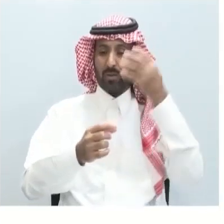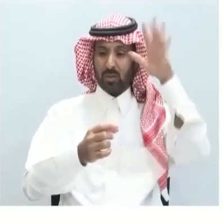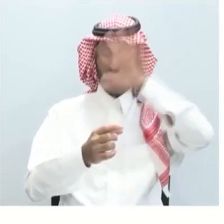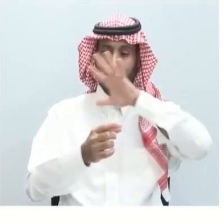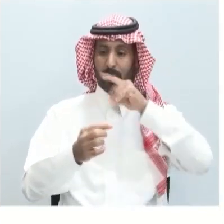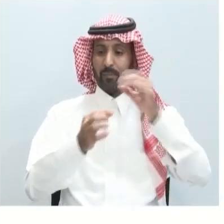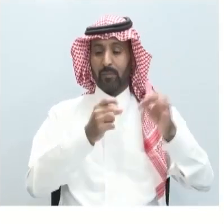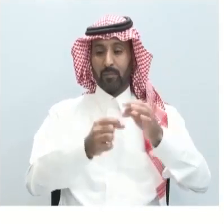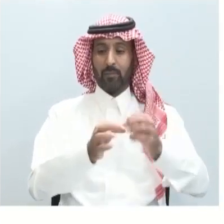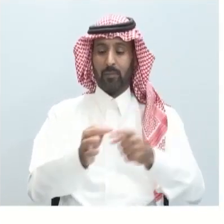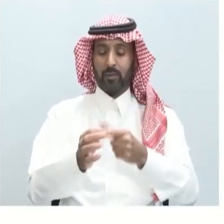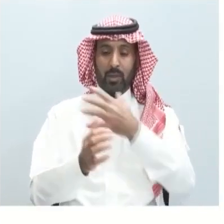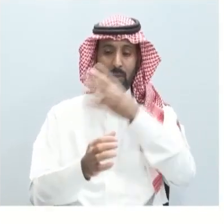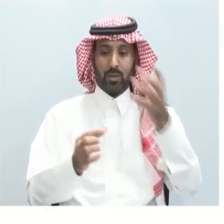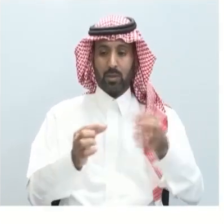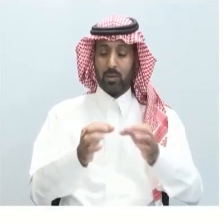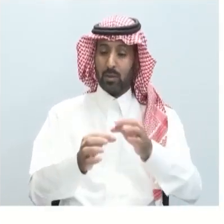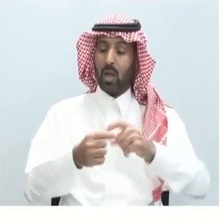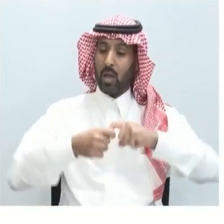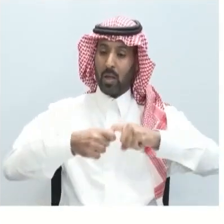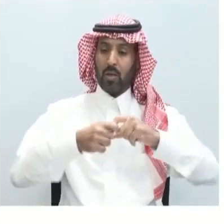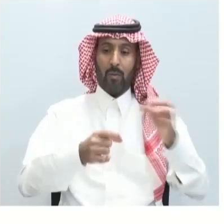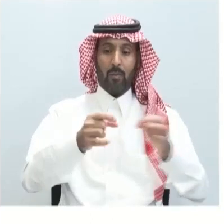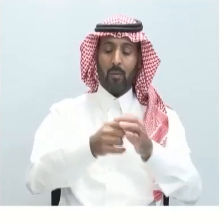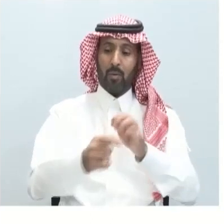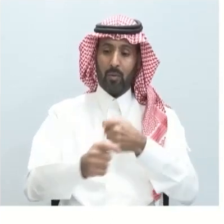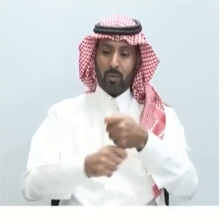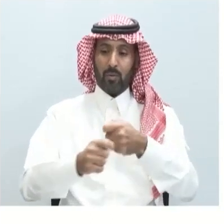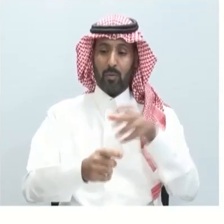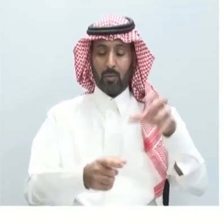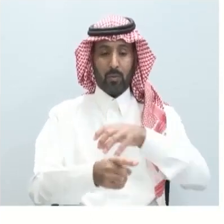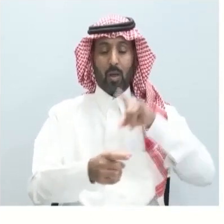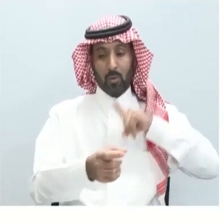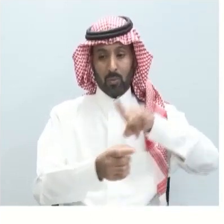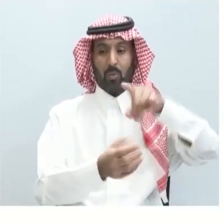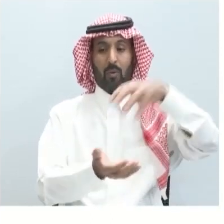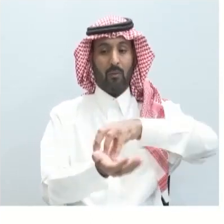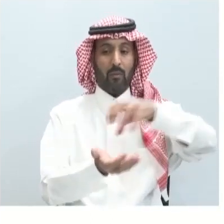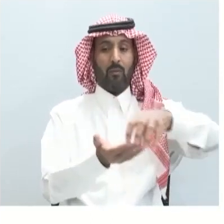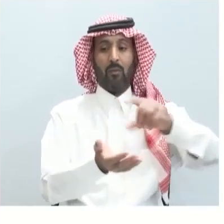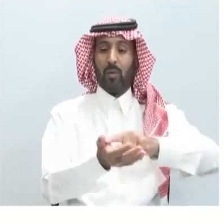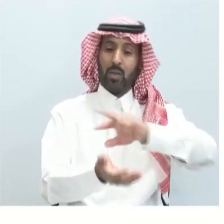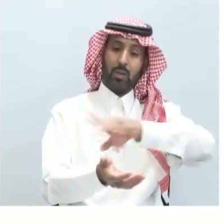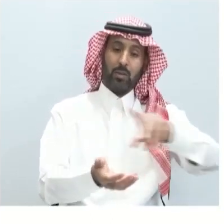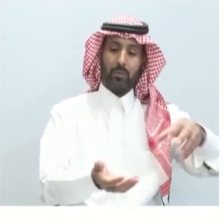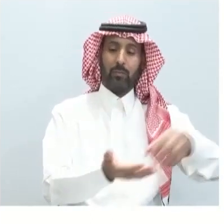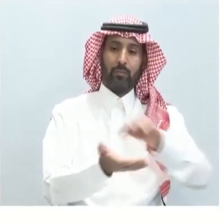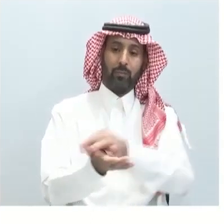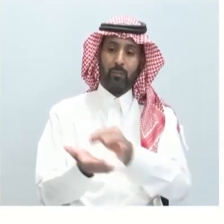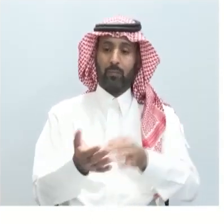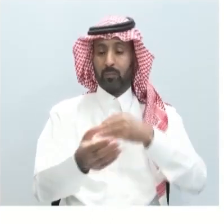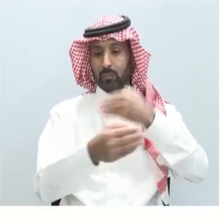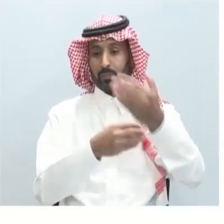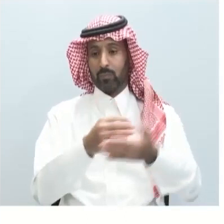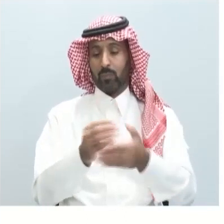Europe, Africa, and Asia, will make it a leading trading and transportation port for cargo from different countries across the